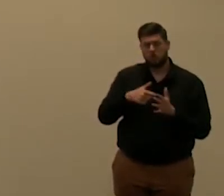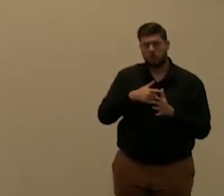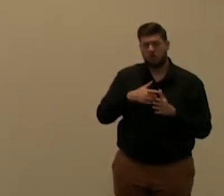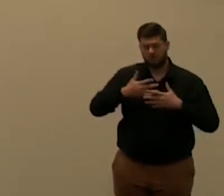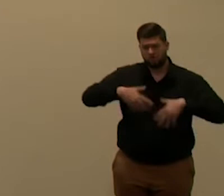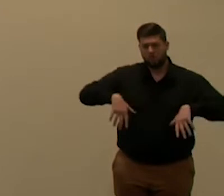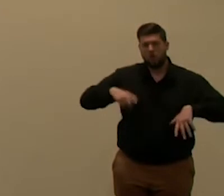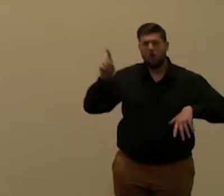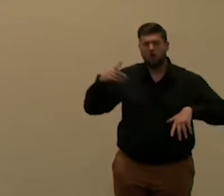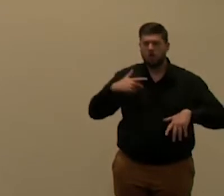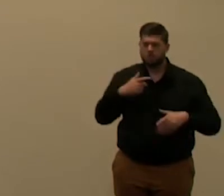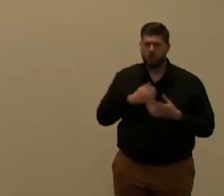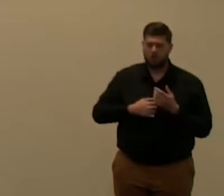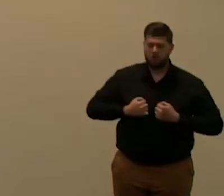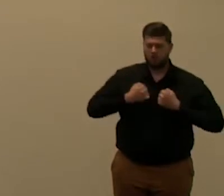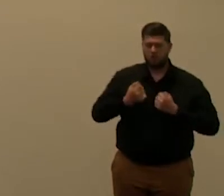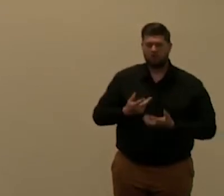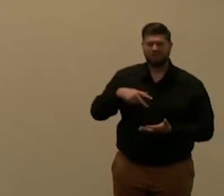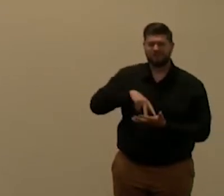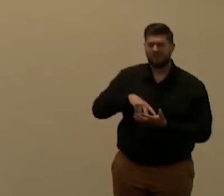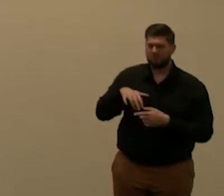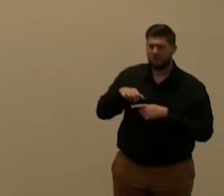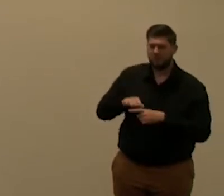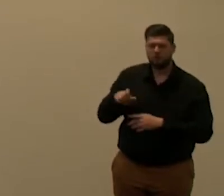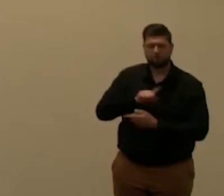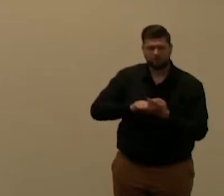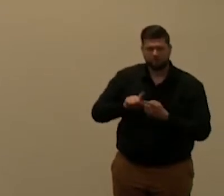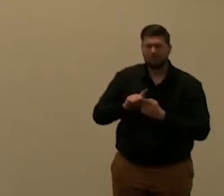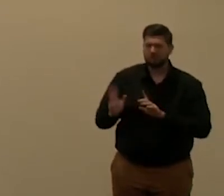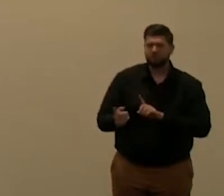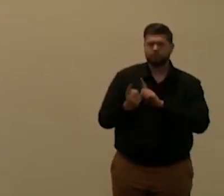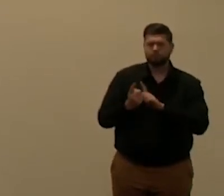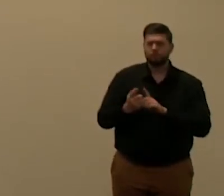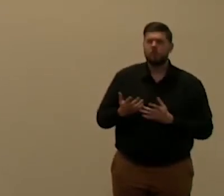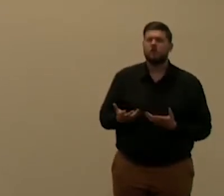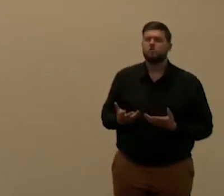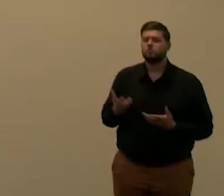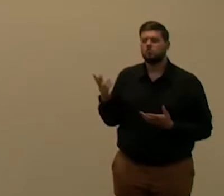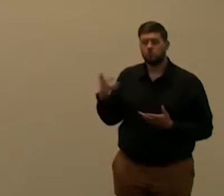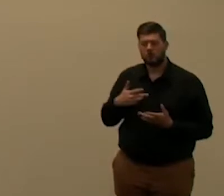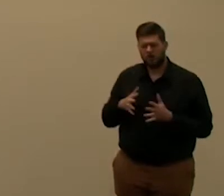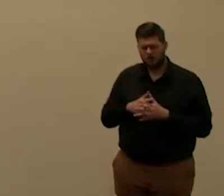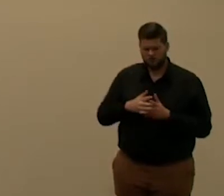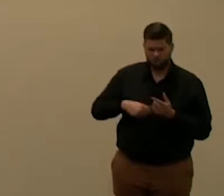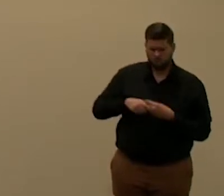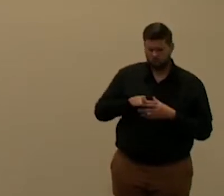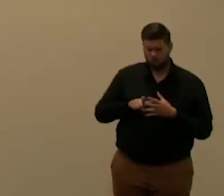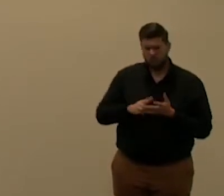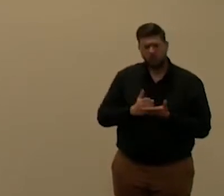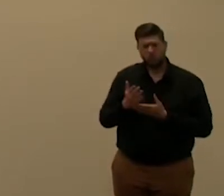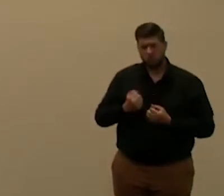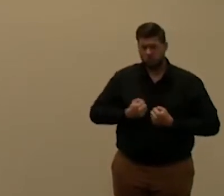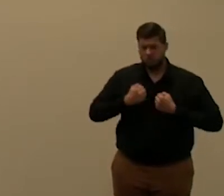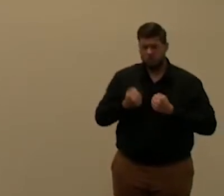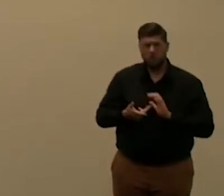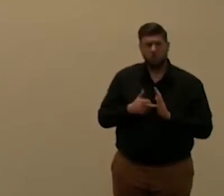Scrum daily stand-up meeting. So how could we do that within our organization? It could be a recurring